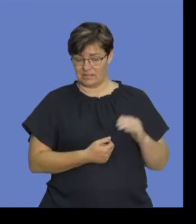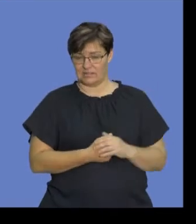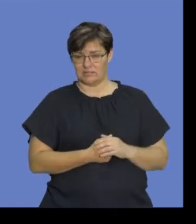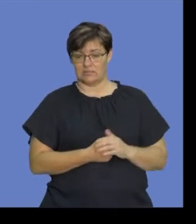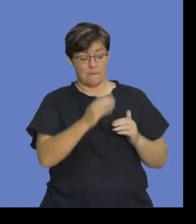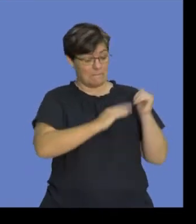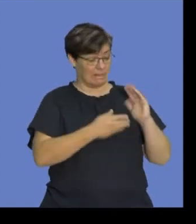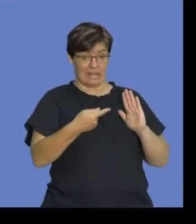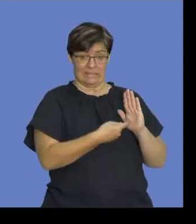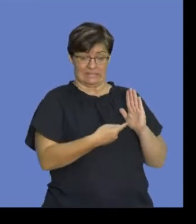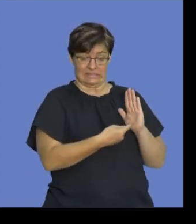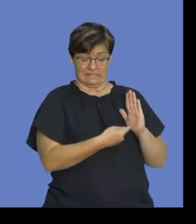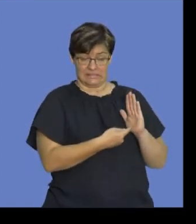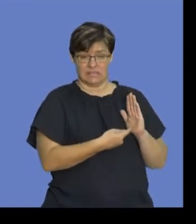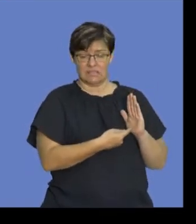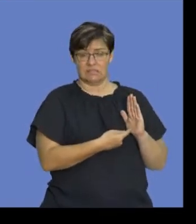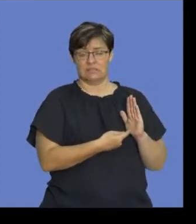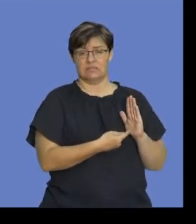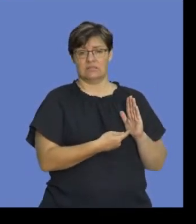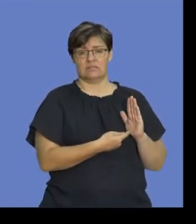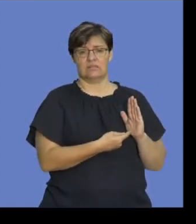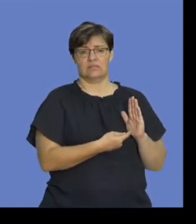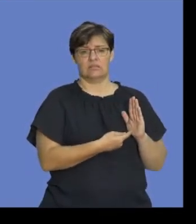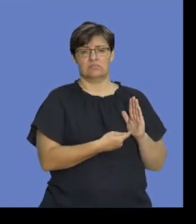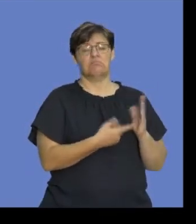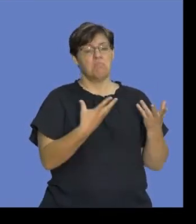building that you have on lease,